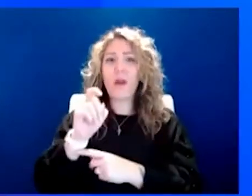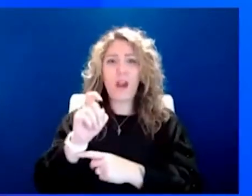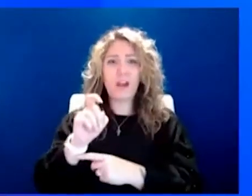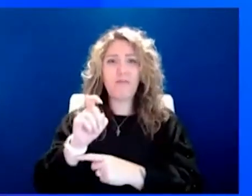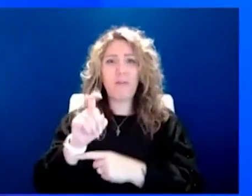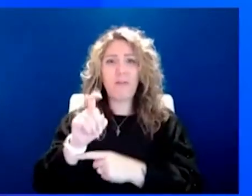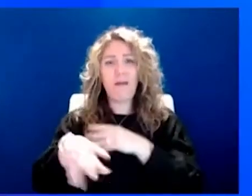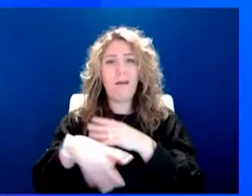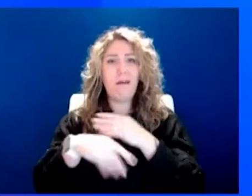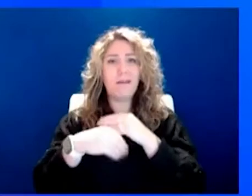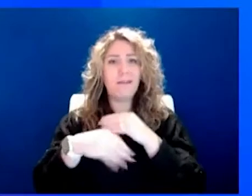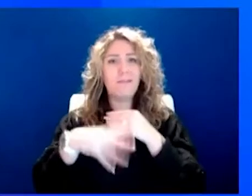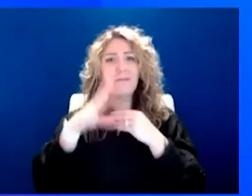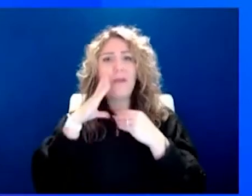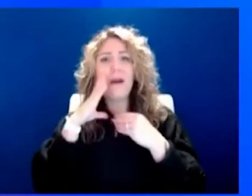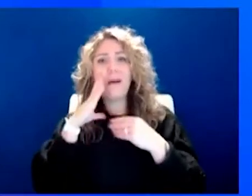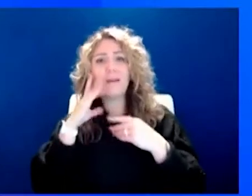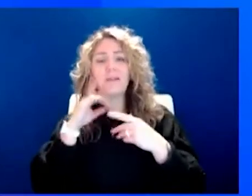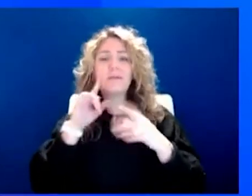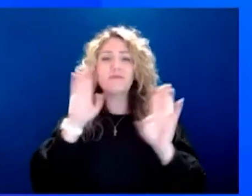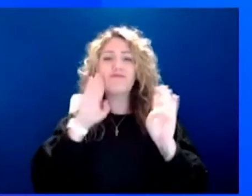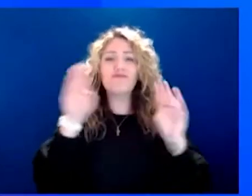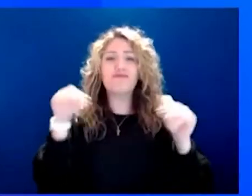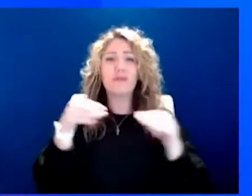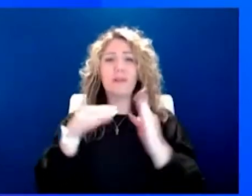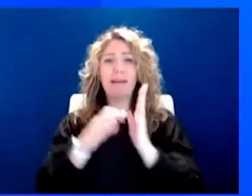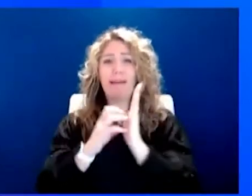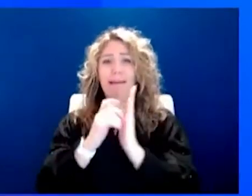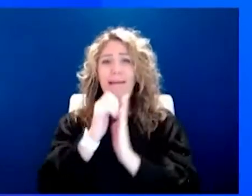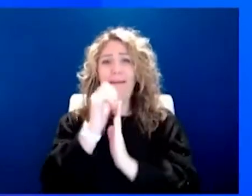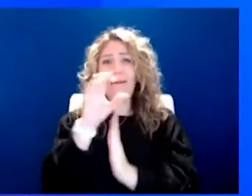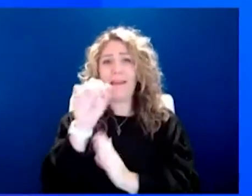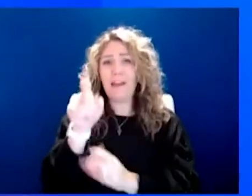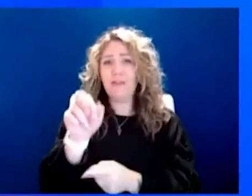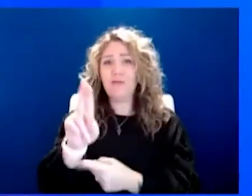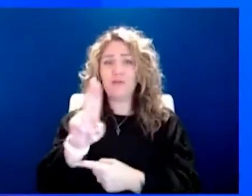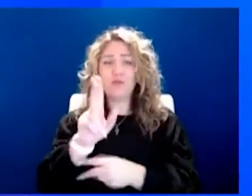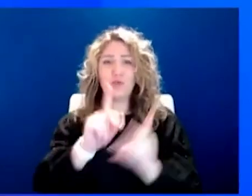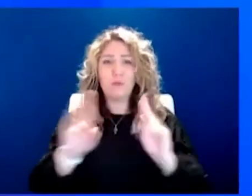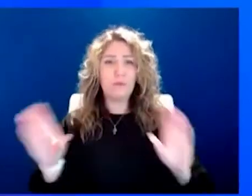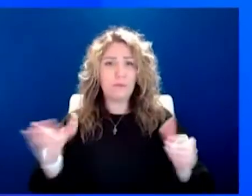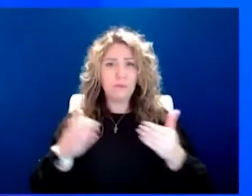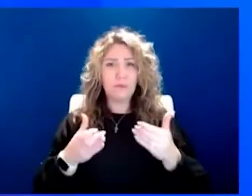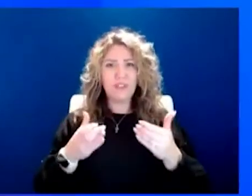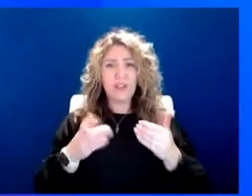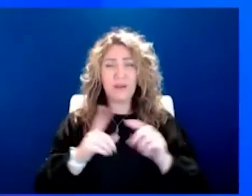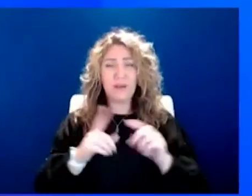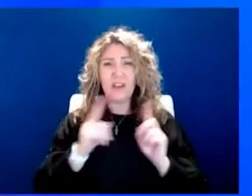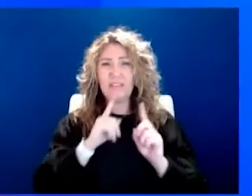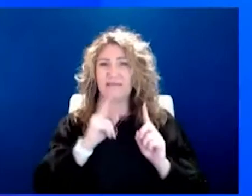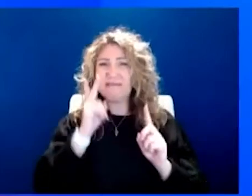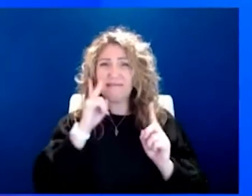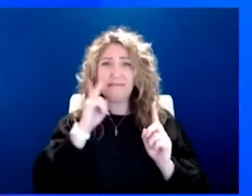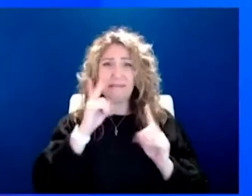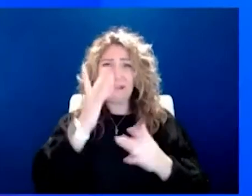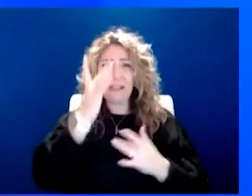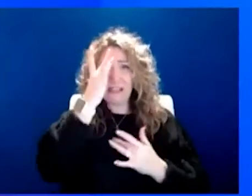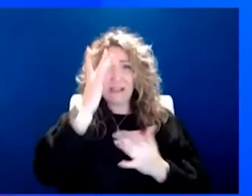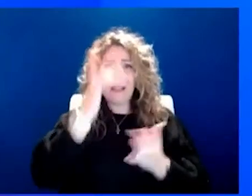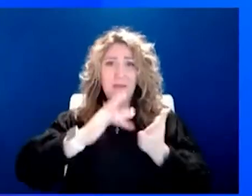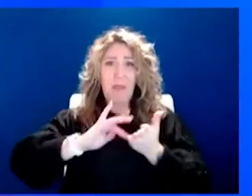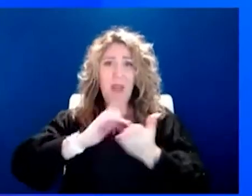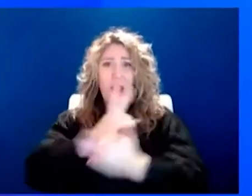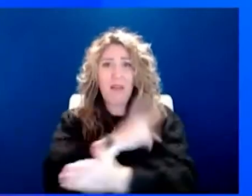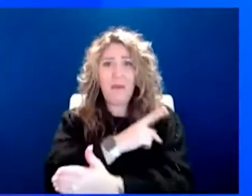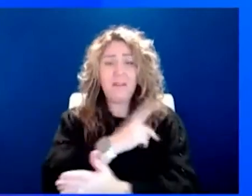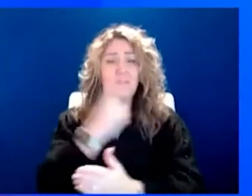cancer population. But we've seen a lot of just very sick medical patients coming in here for the various